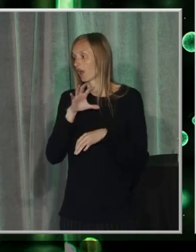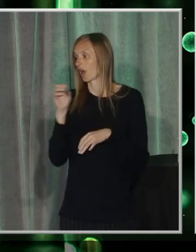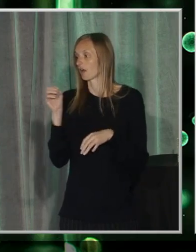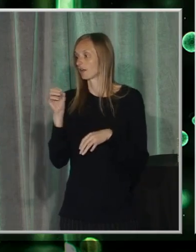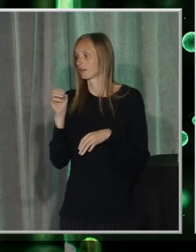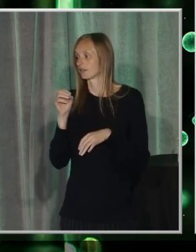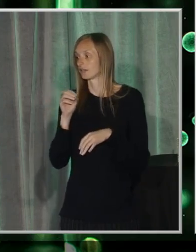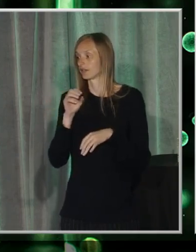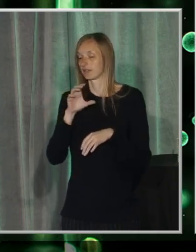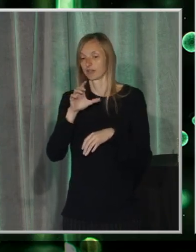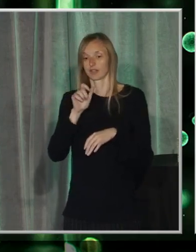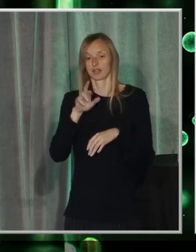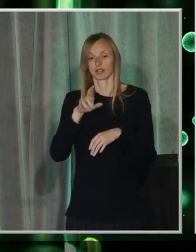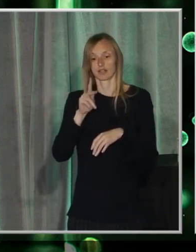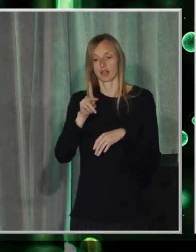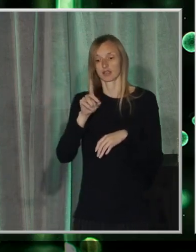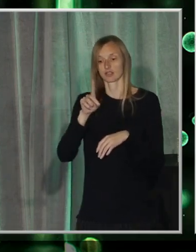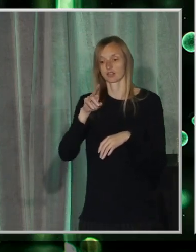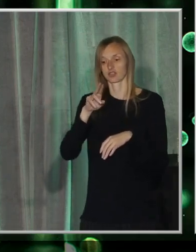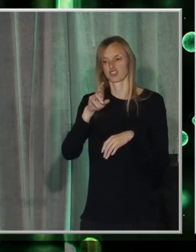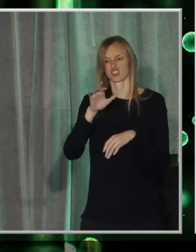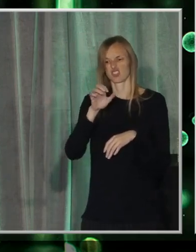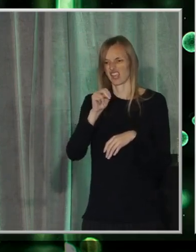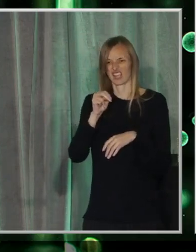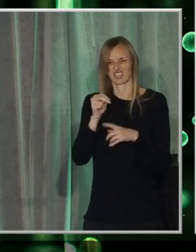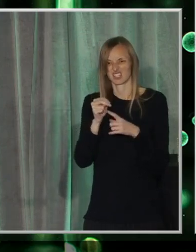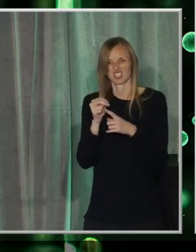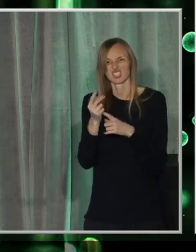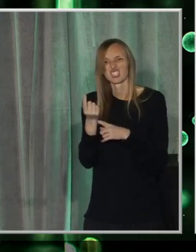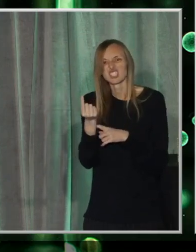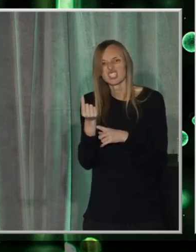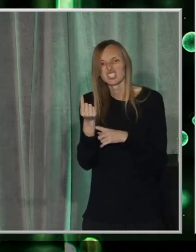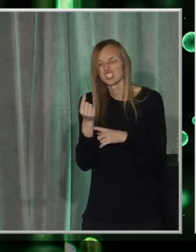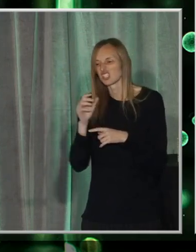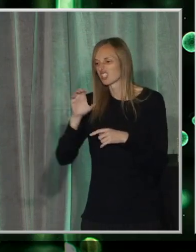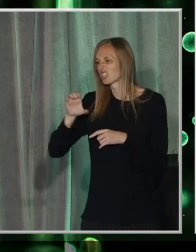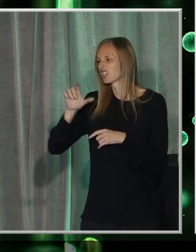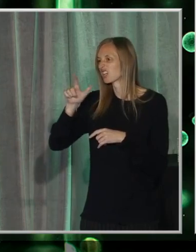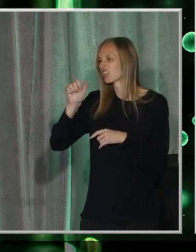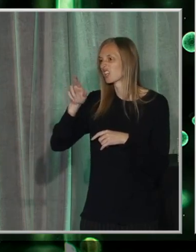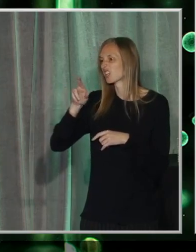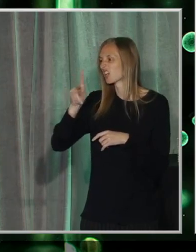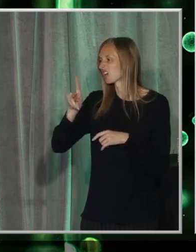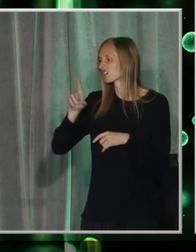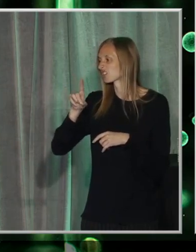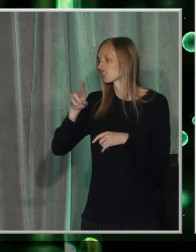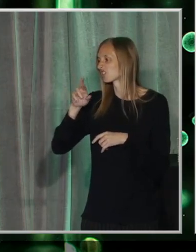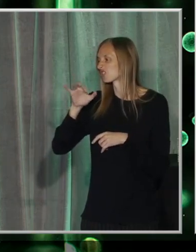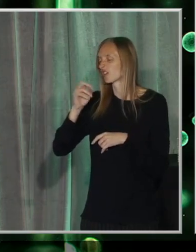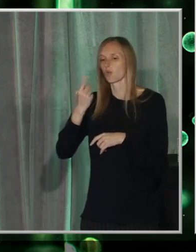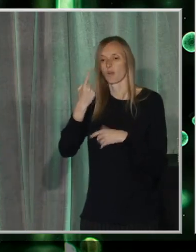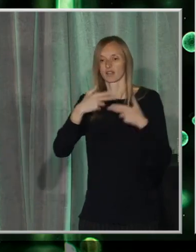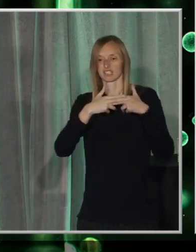called Clark Duran. And what is that? Clark Duran? It was on one of your slides. Yeah. So he's